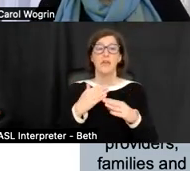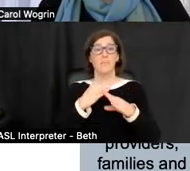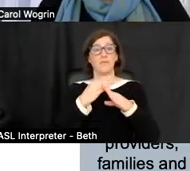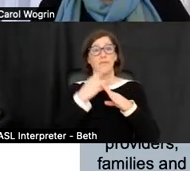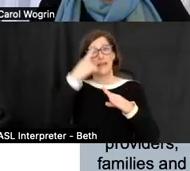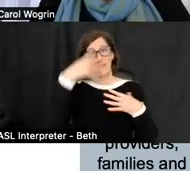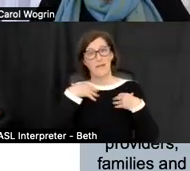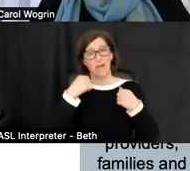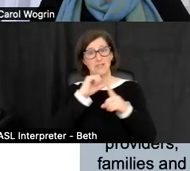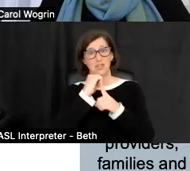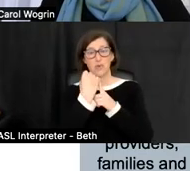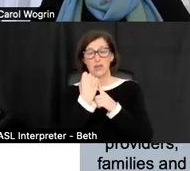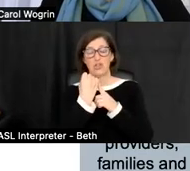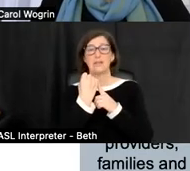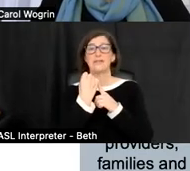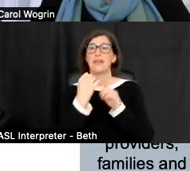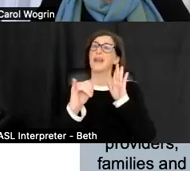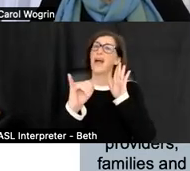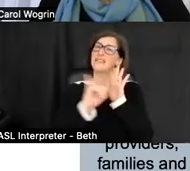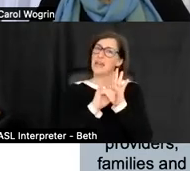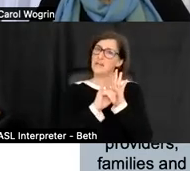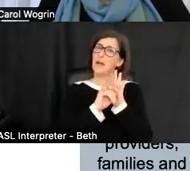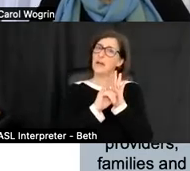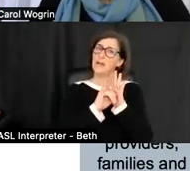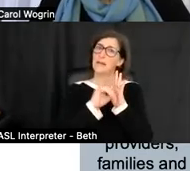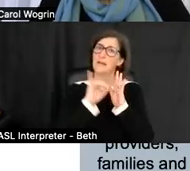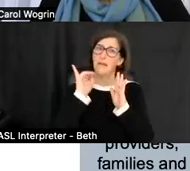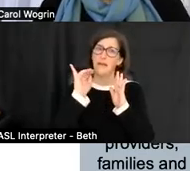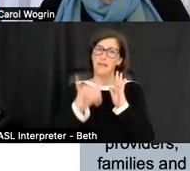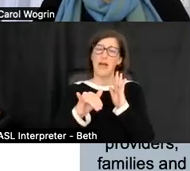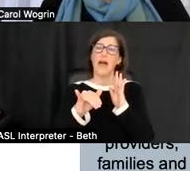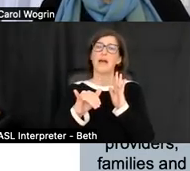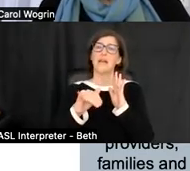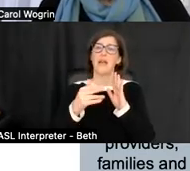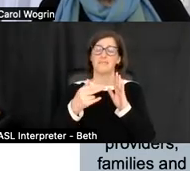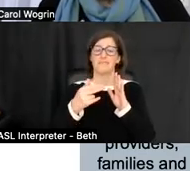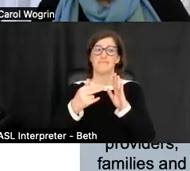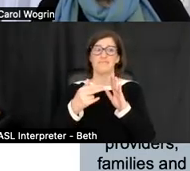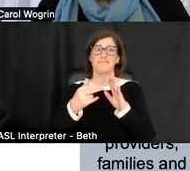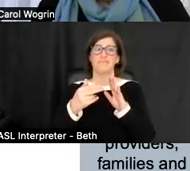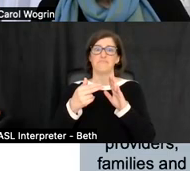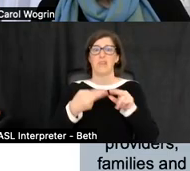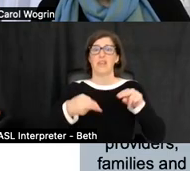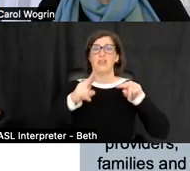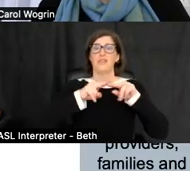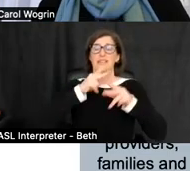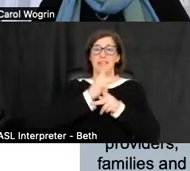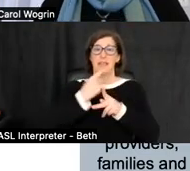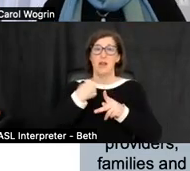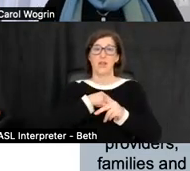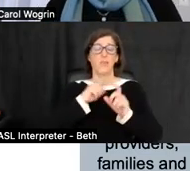health conditions and identifying those and increasing the care we